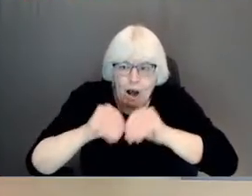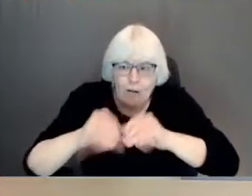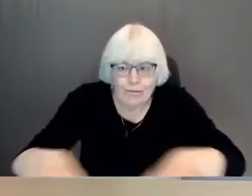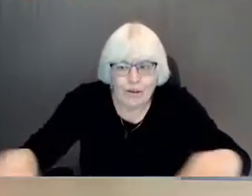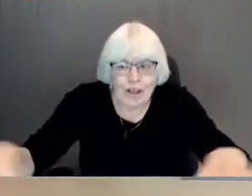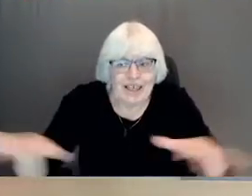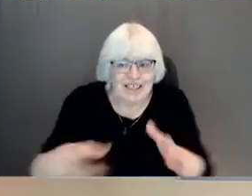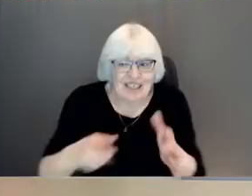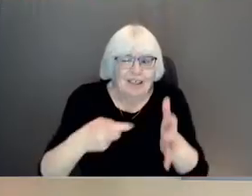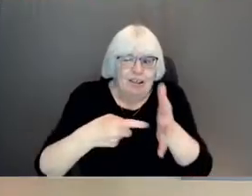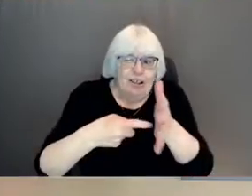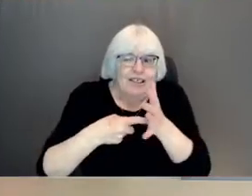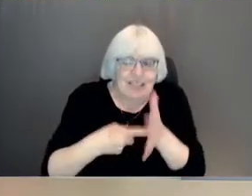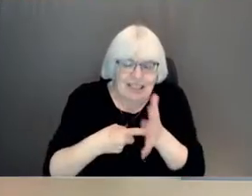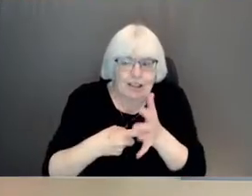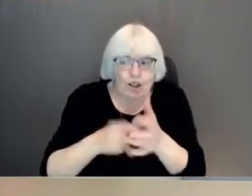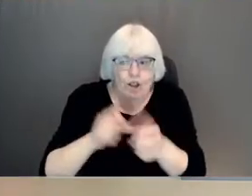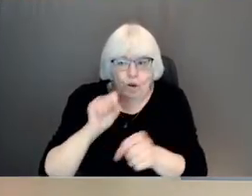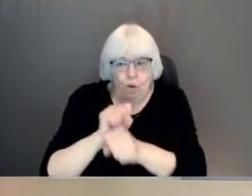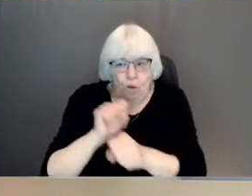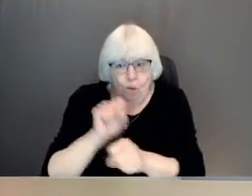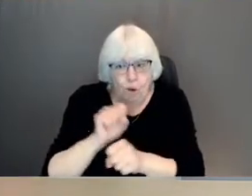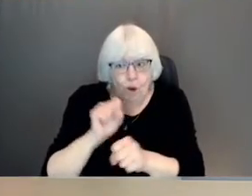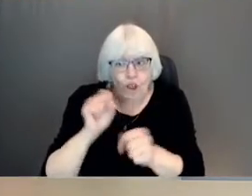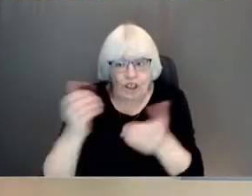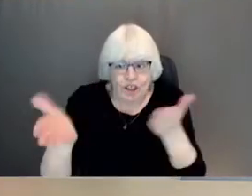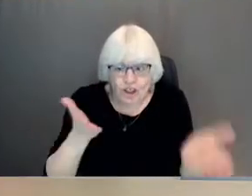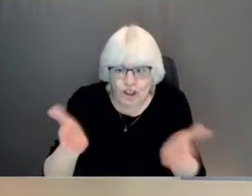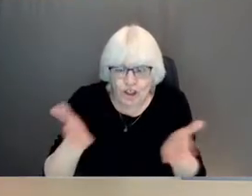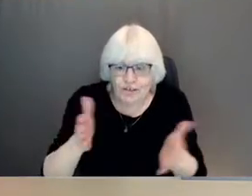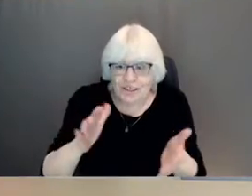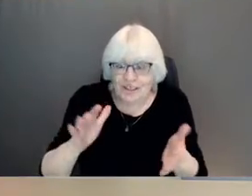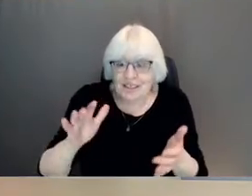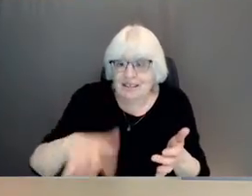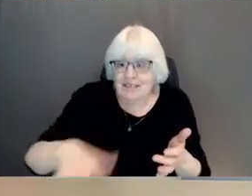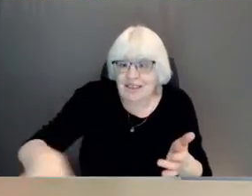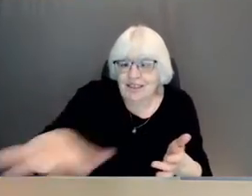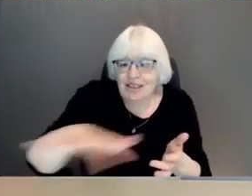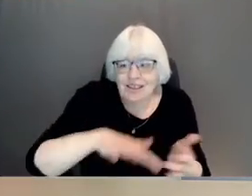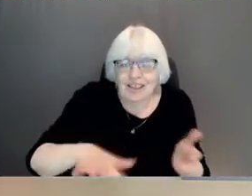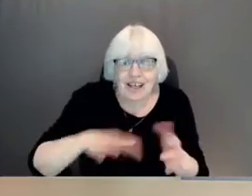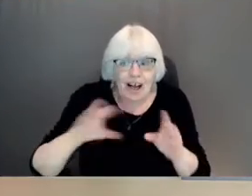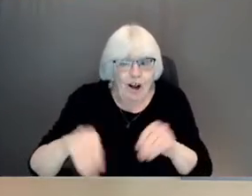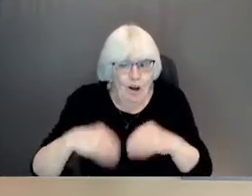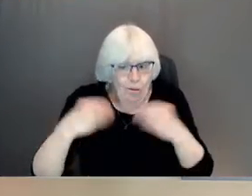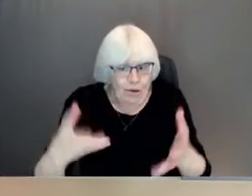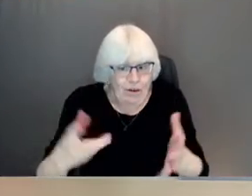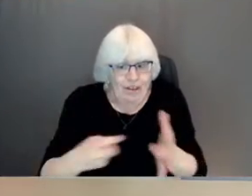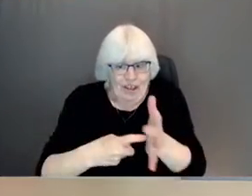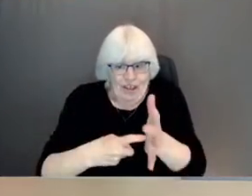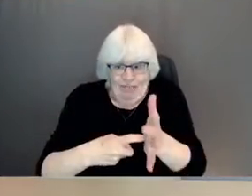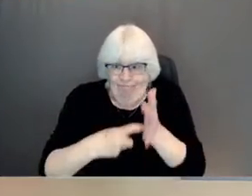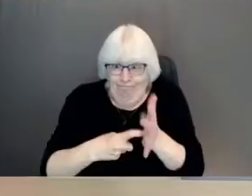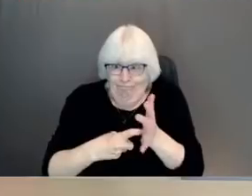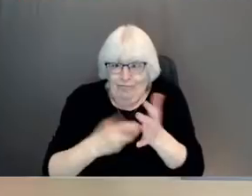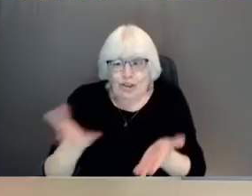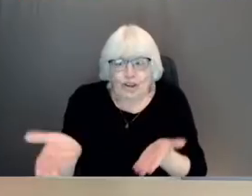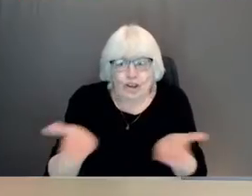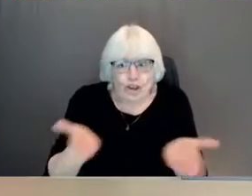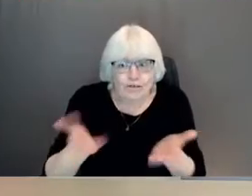are impacted by staff being in self-isolation because they are close contacts can submit an online application to be